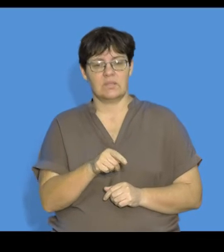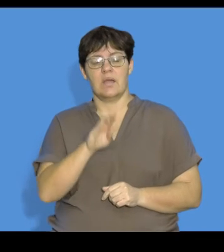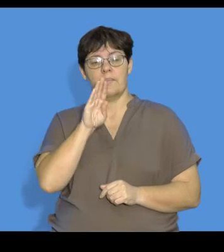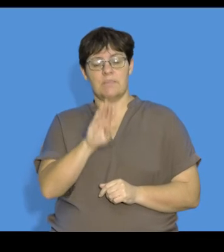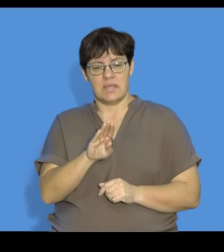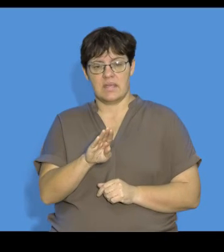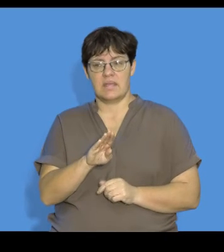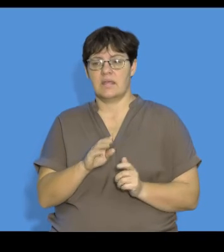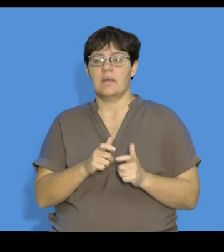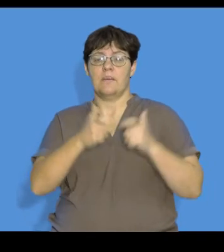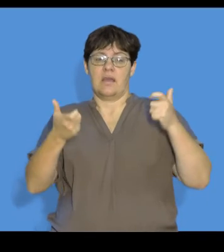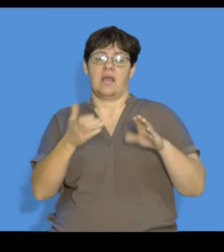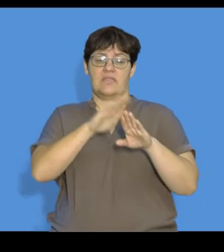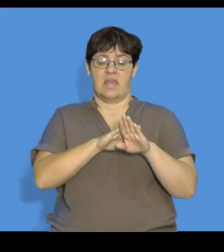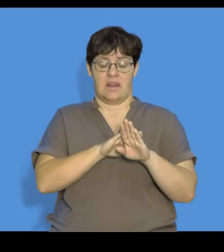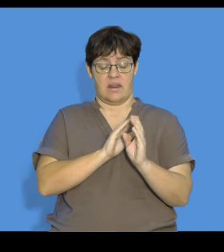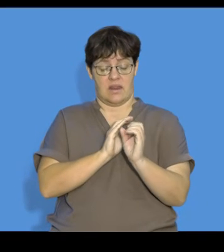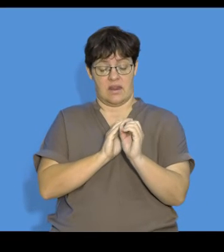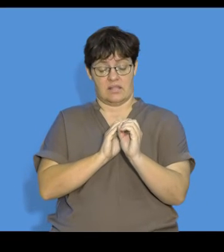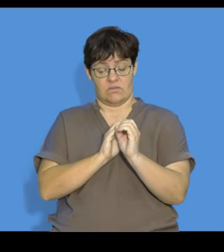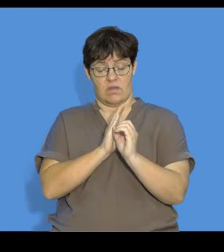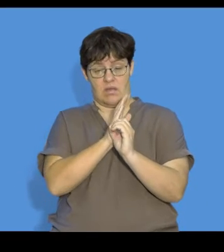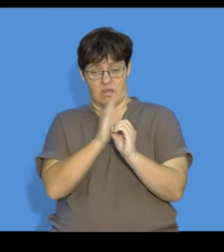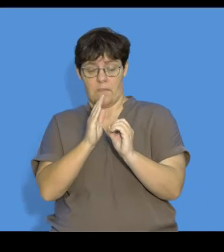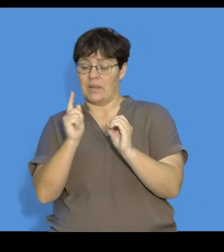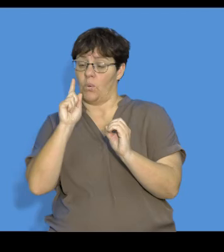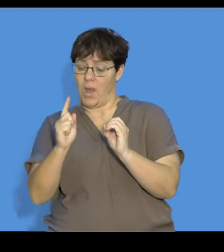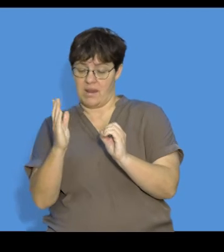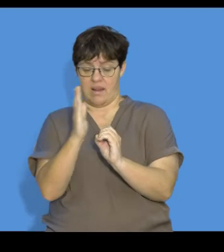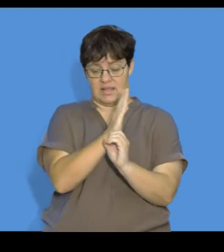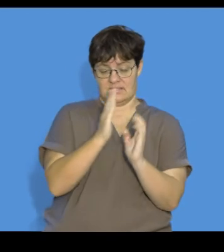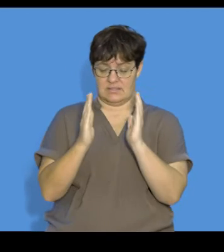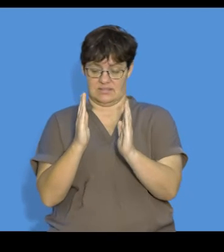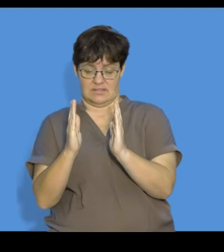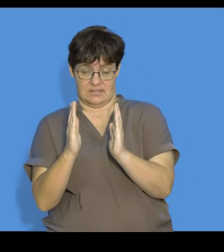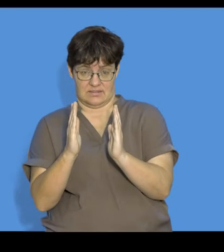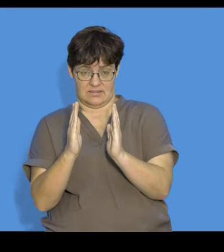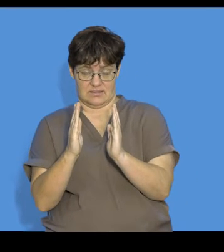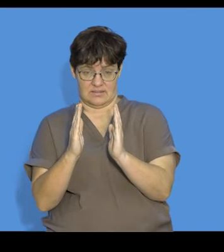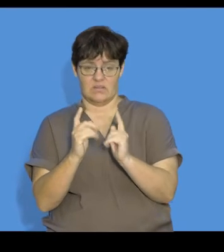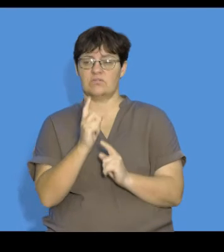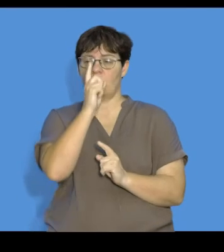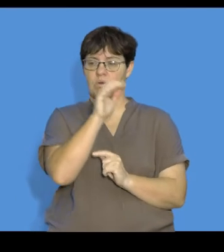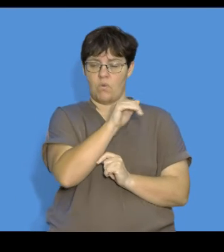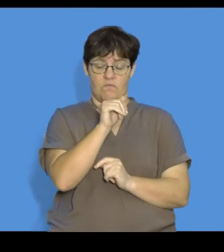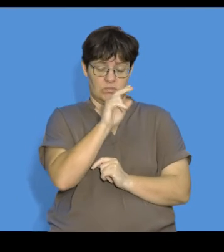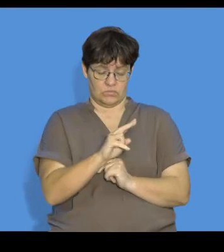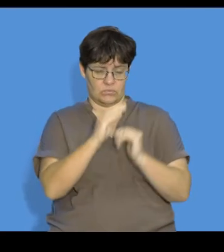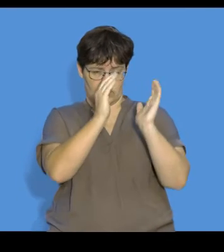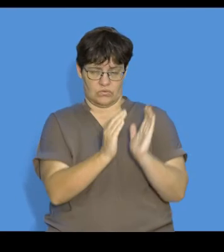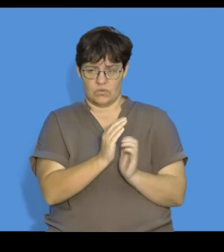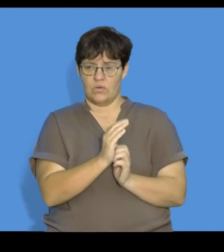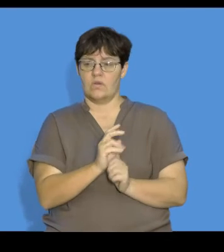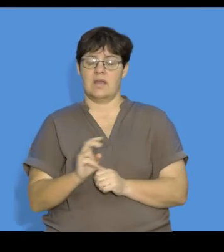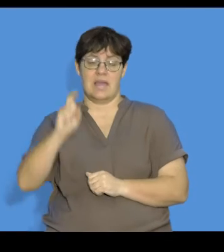when b is greater than 0 but less than 1, right? So an example will be 1 over 2 to